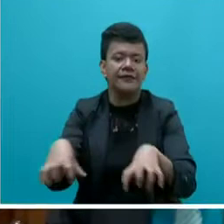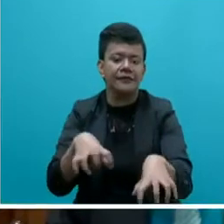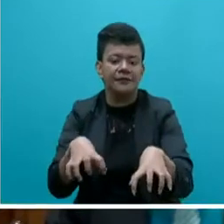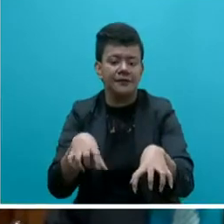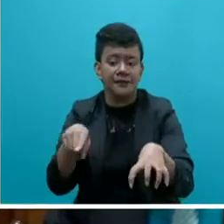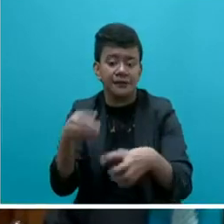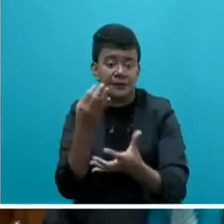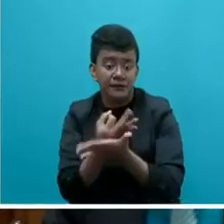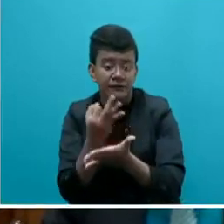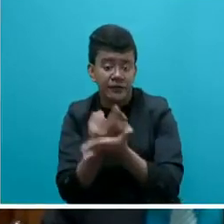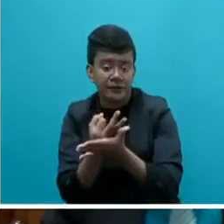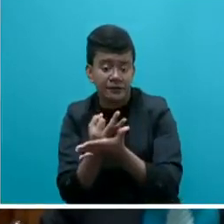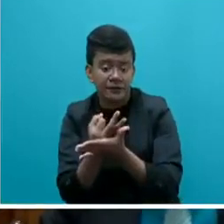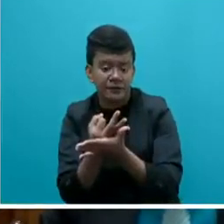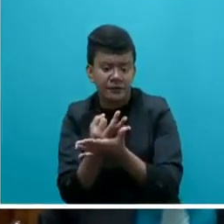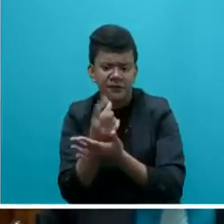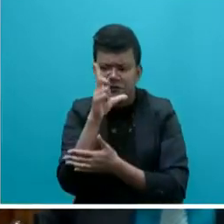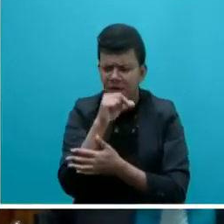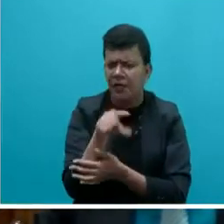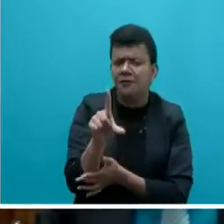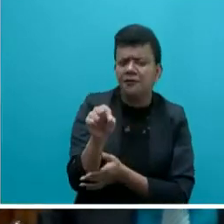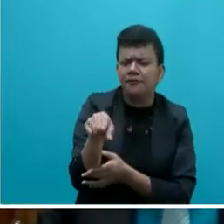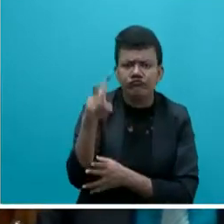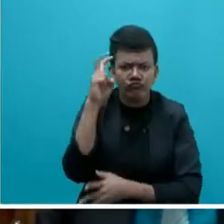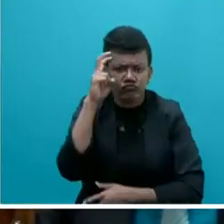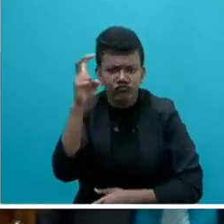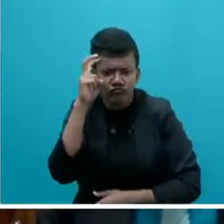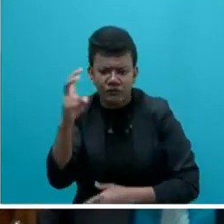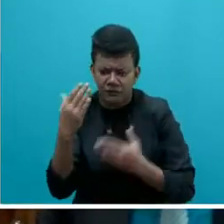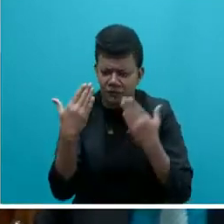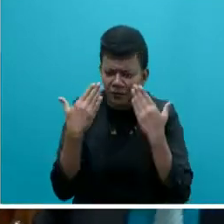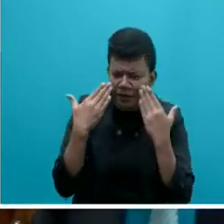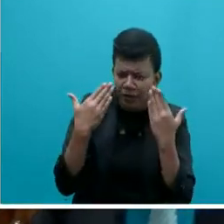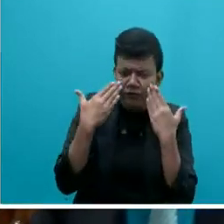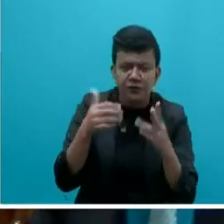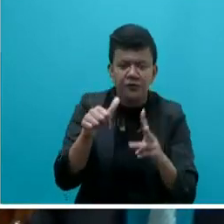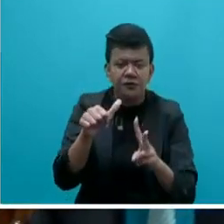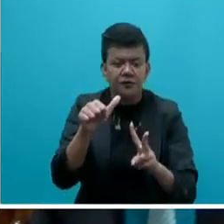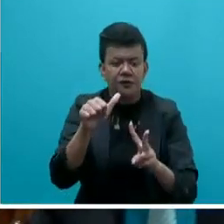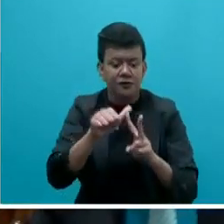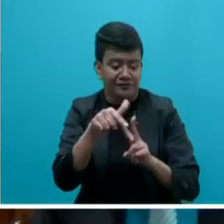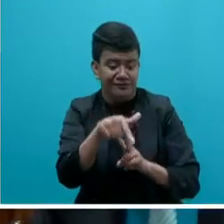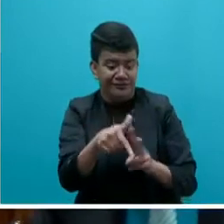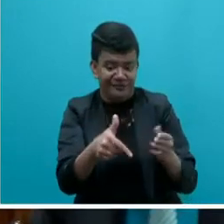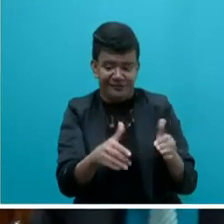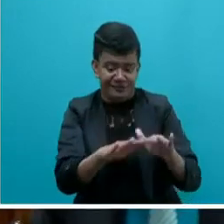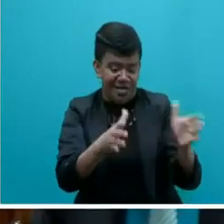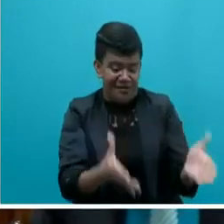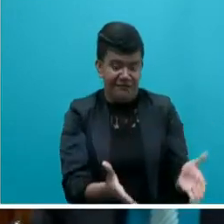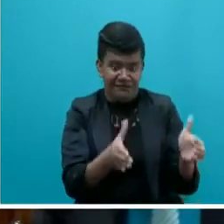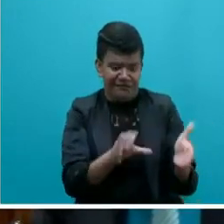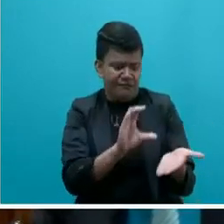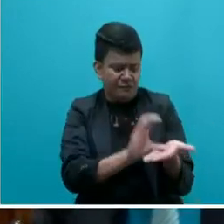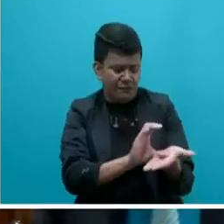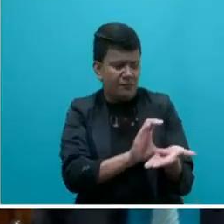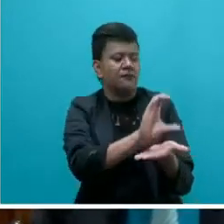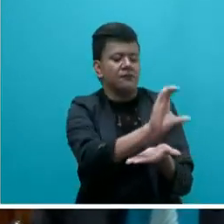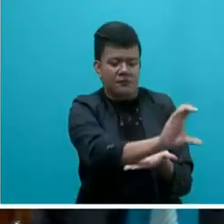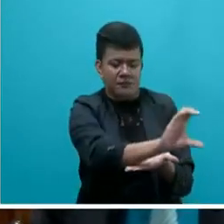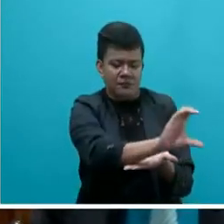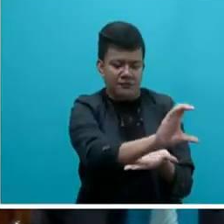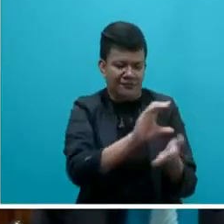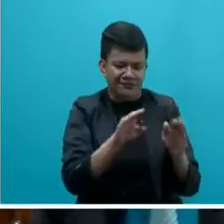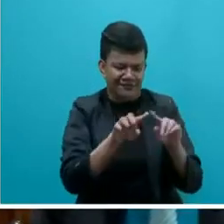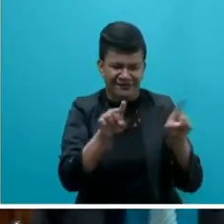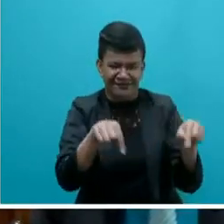and awareness and distribution of backyard gardening packages to 300 households throughout on our 4 geographical divisions. The